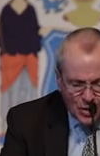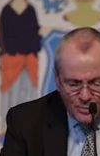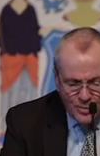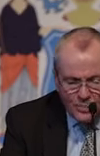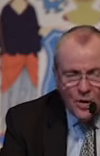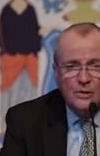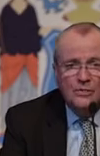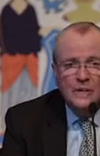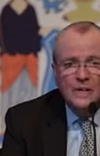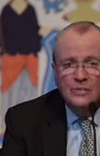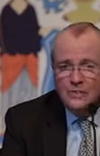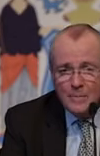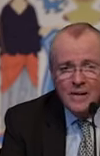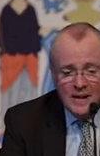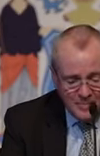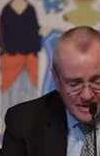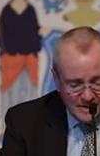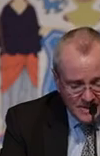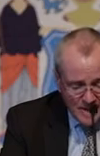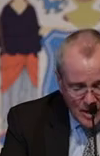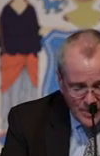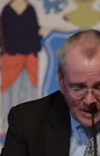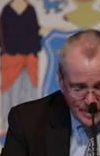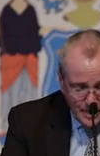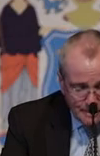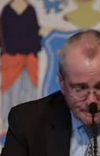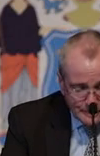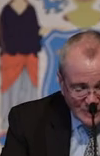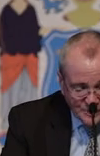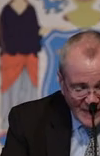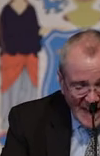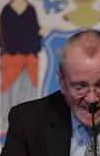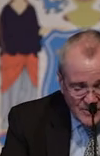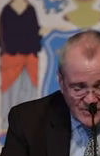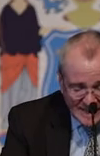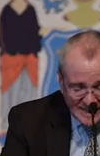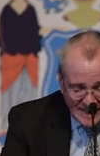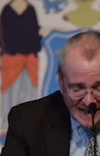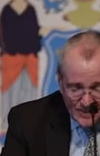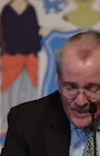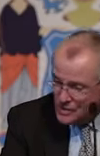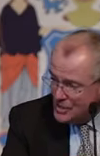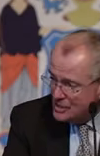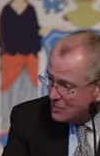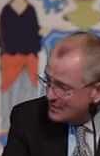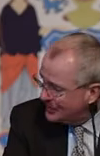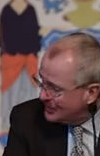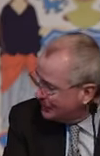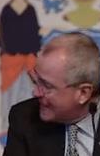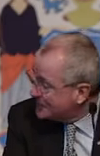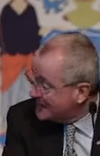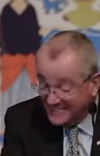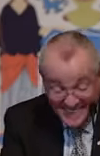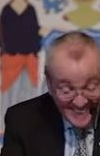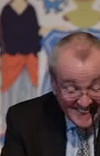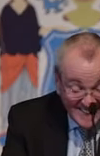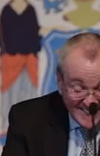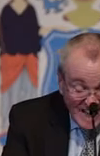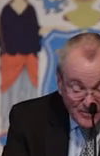of our corporate partners stepping up to help out. And in fact, today, I think, Judy, you previewed this last